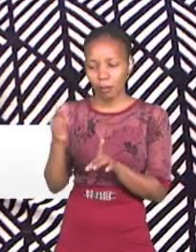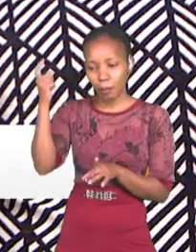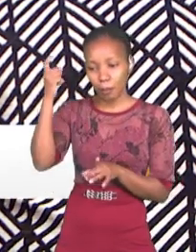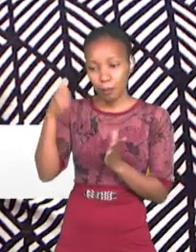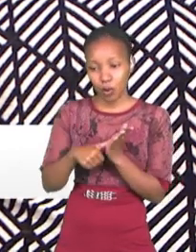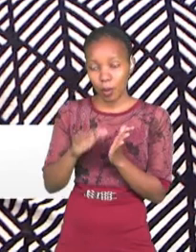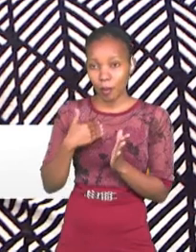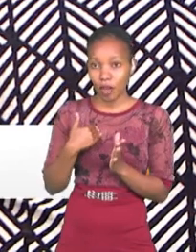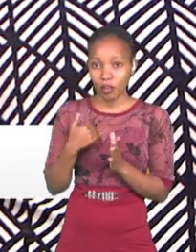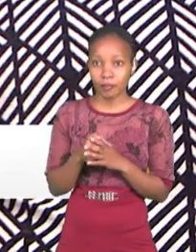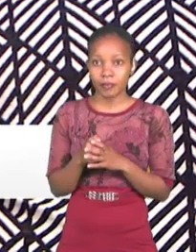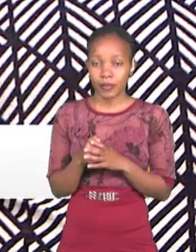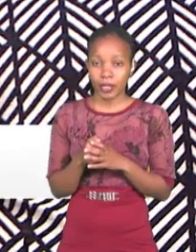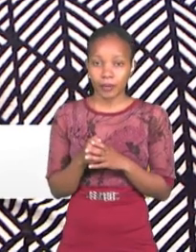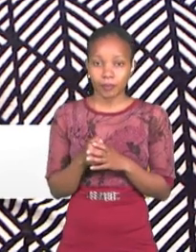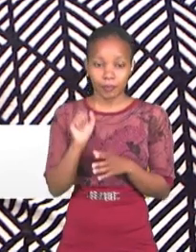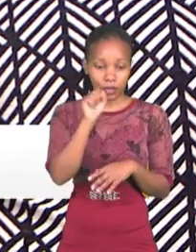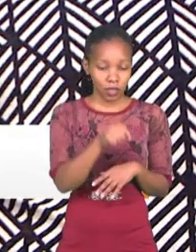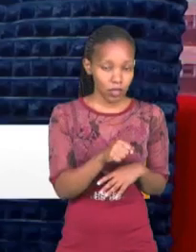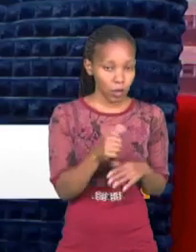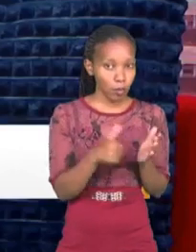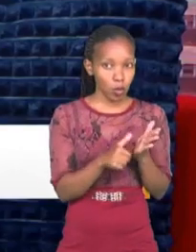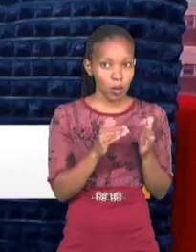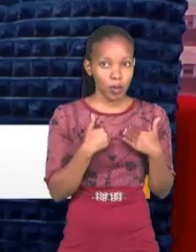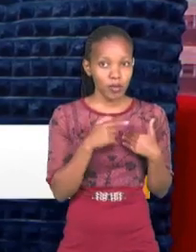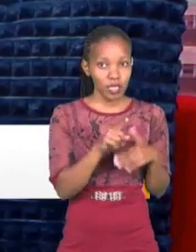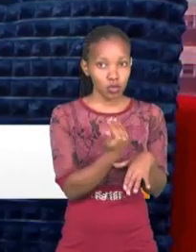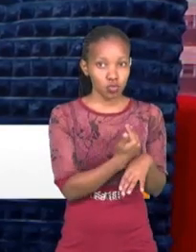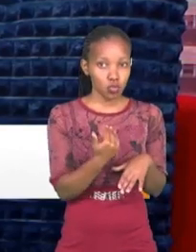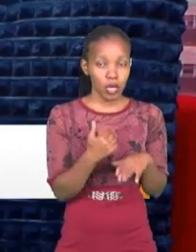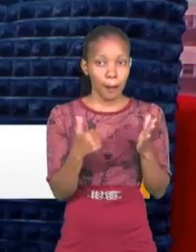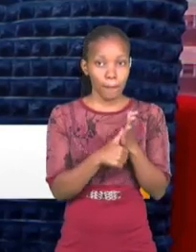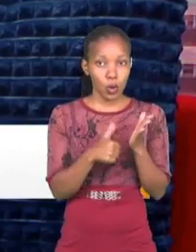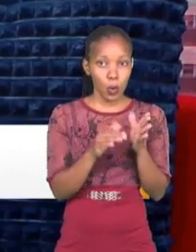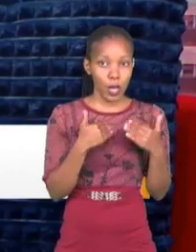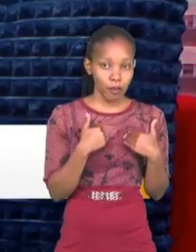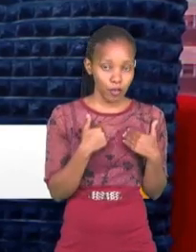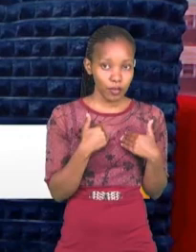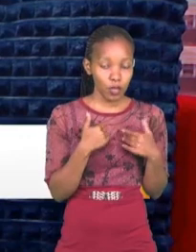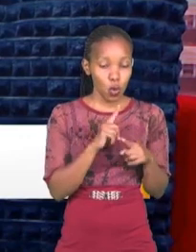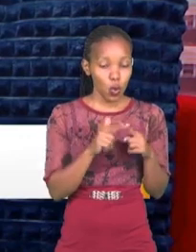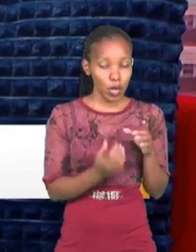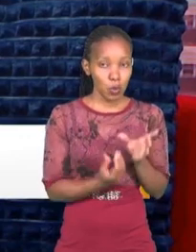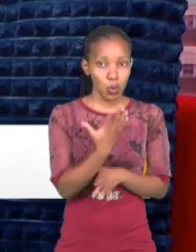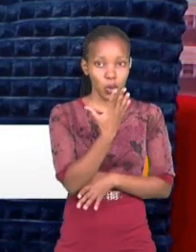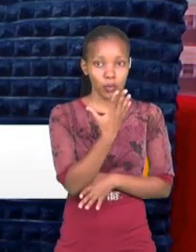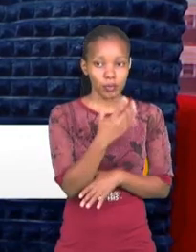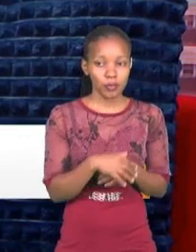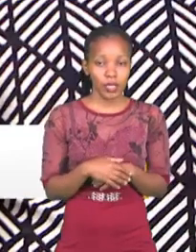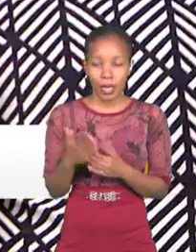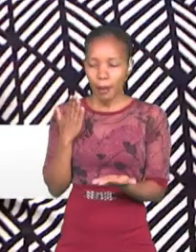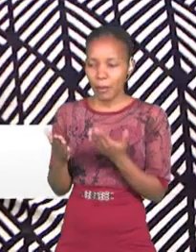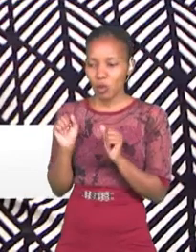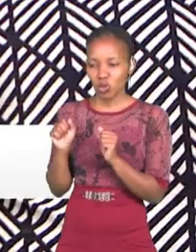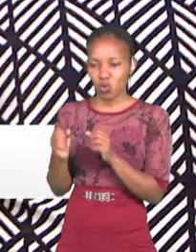the pediatric period? Yes. These kids also have problems in pediatric age group. Okay, maybe what kind